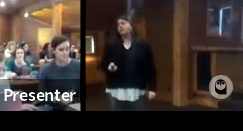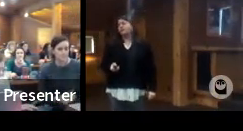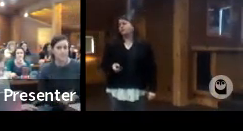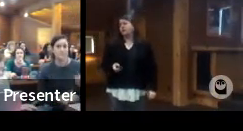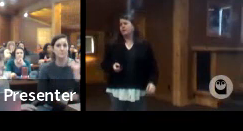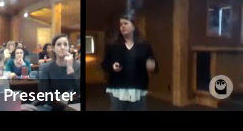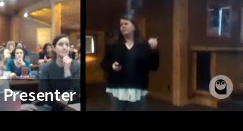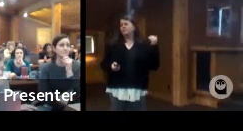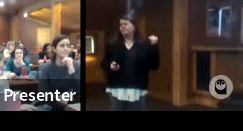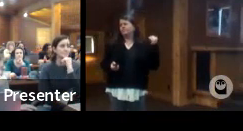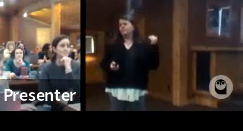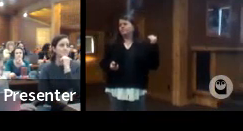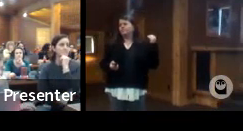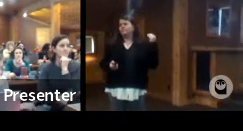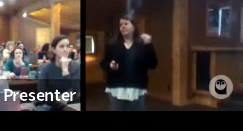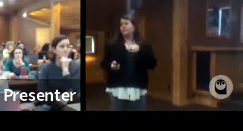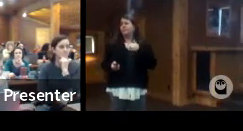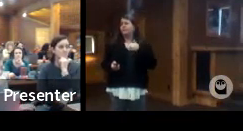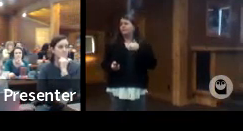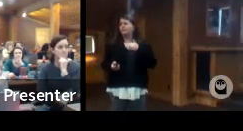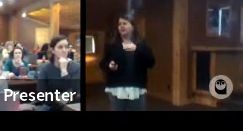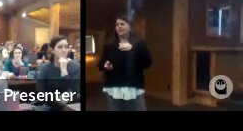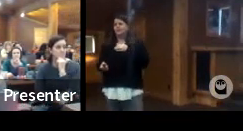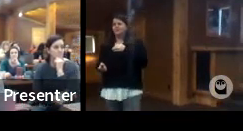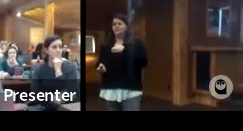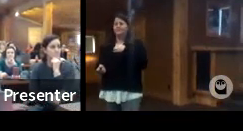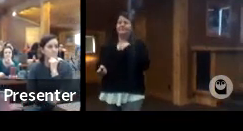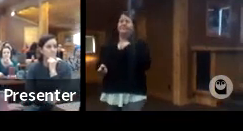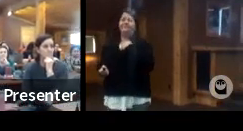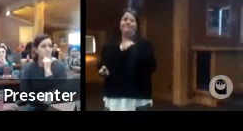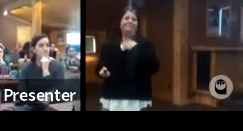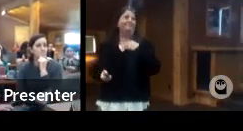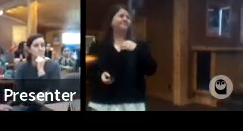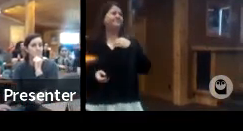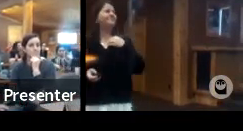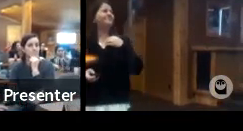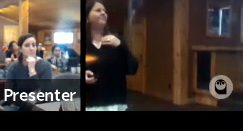Use eye contact with the jury. They're the ones that you're talking to.